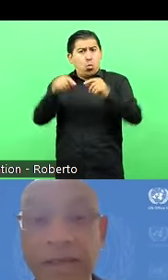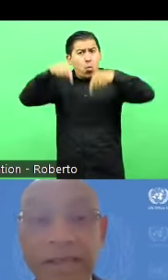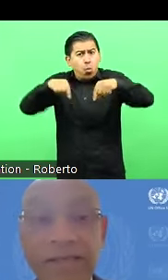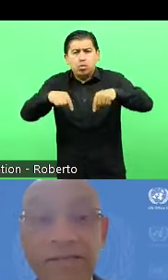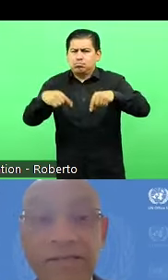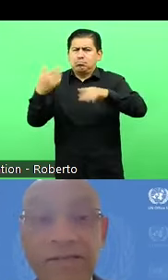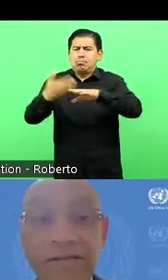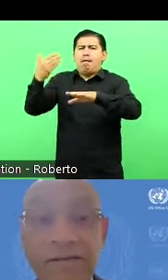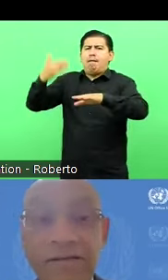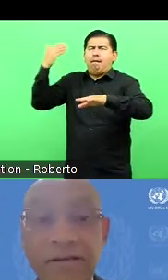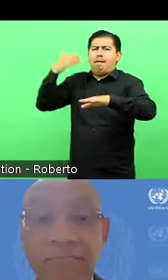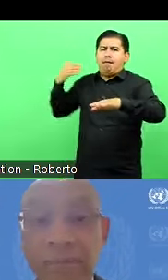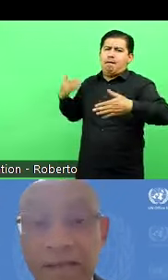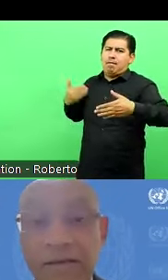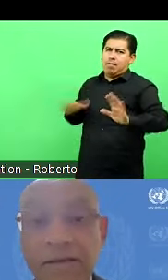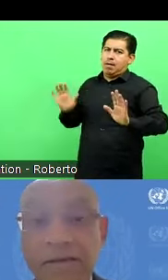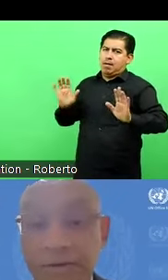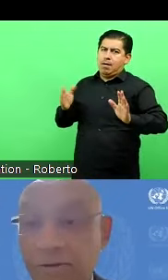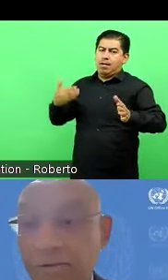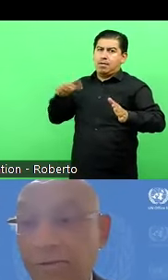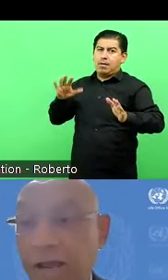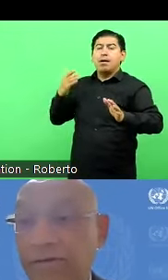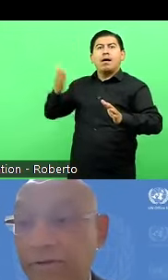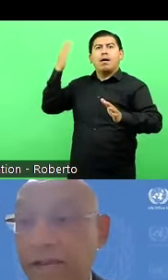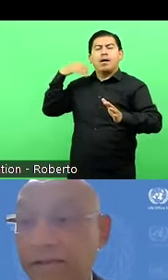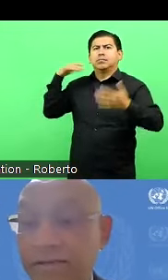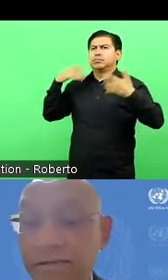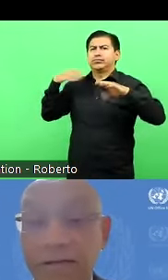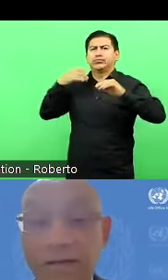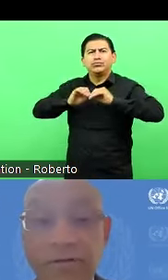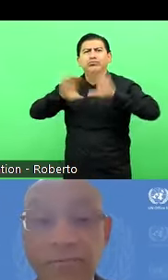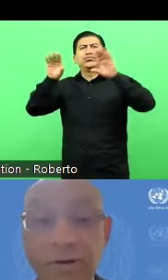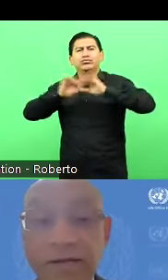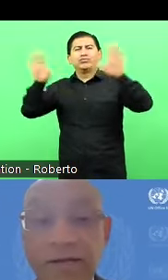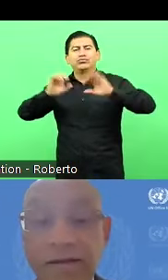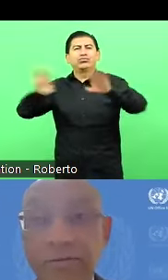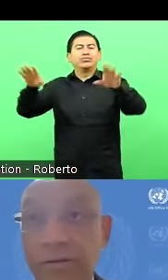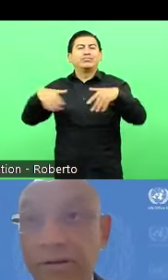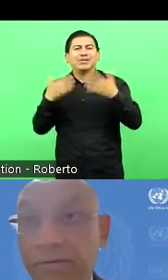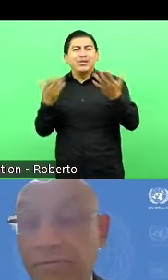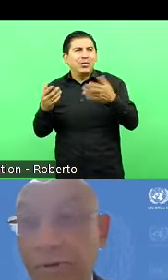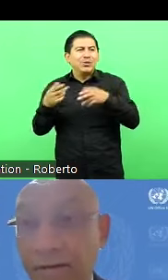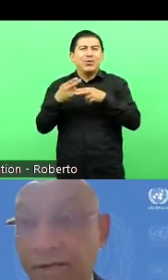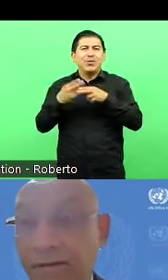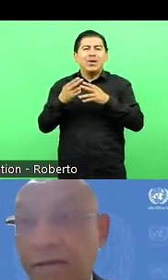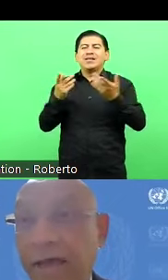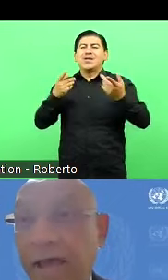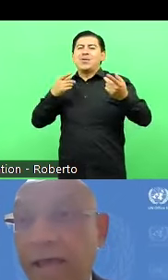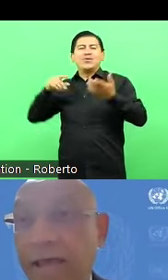successful Making Cities Resilient campaign, which also ran for 10 years, from 2010 to